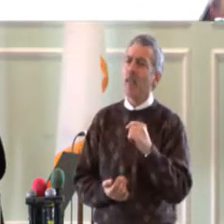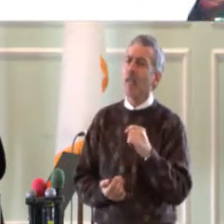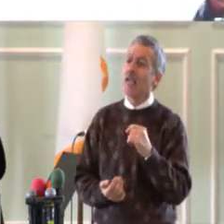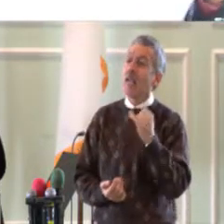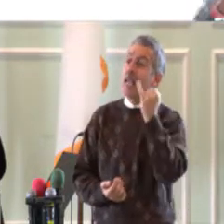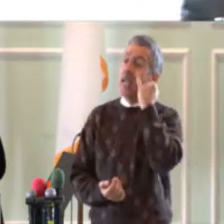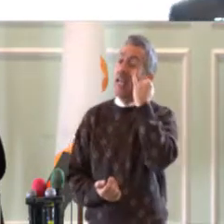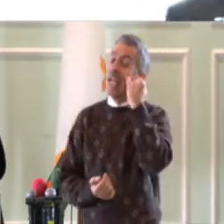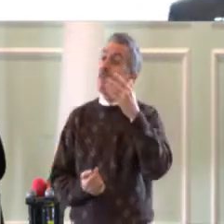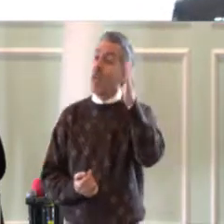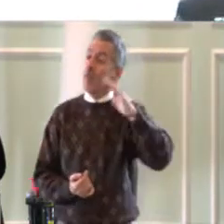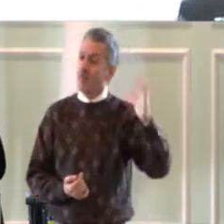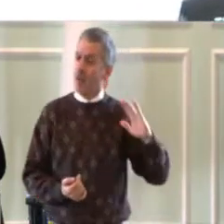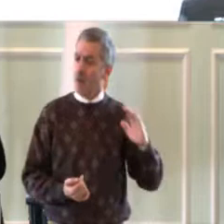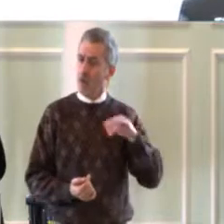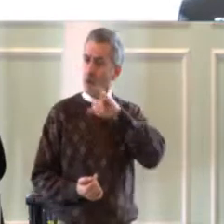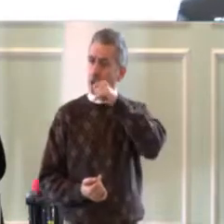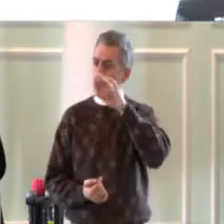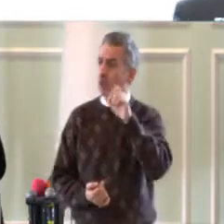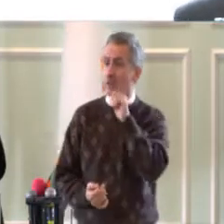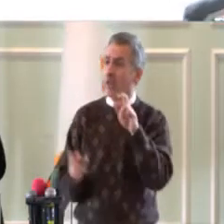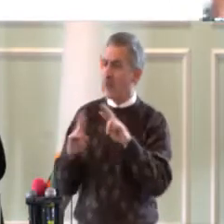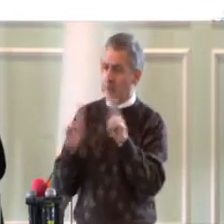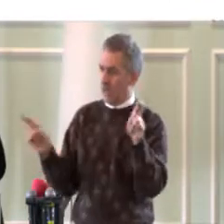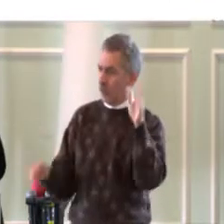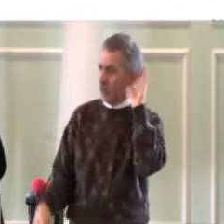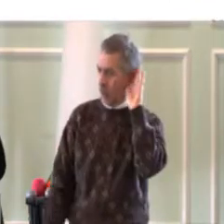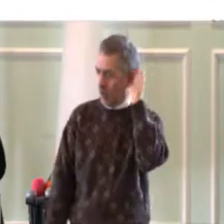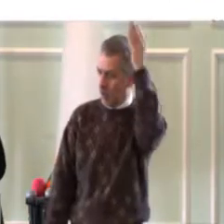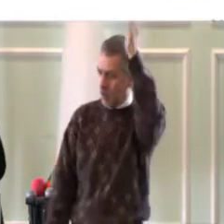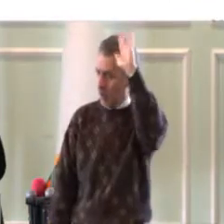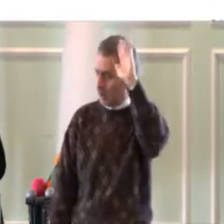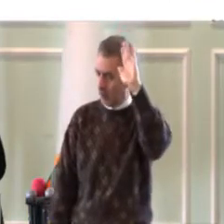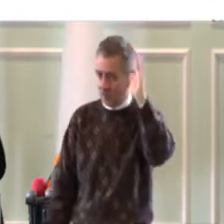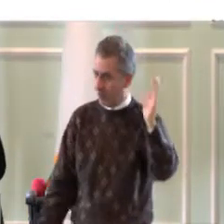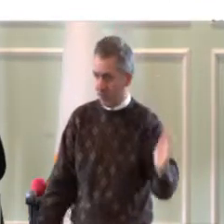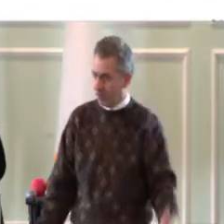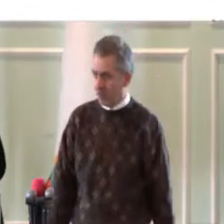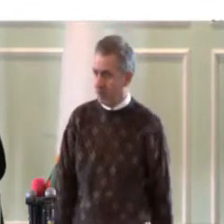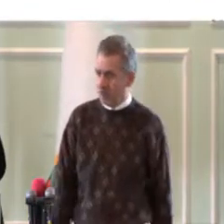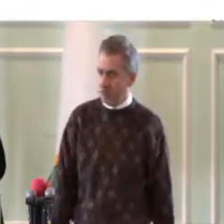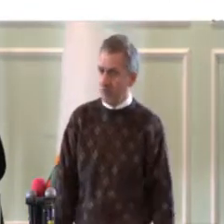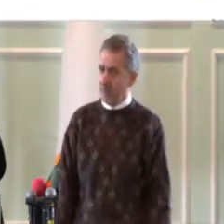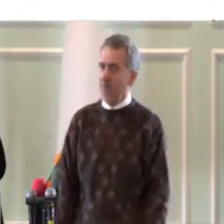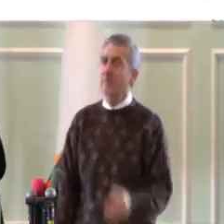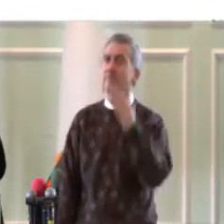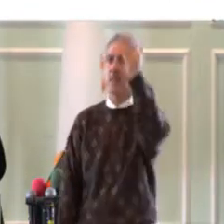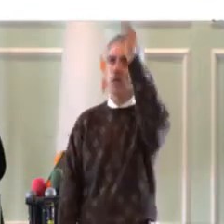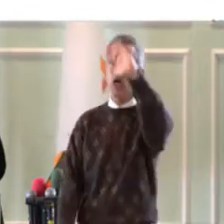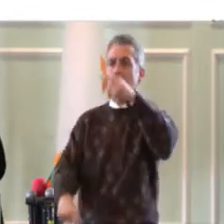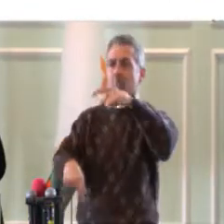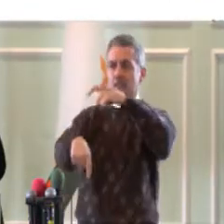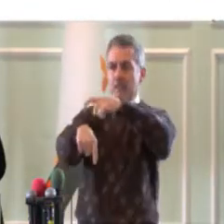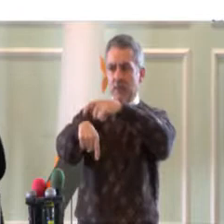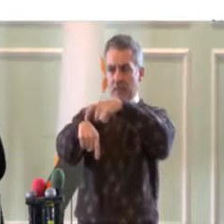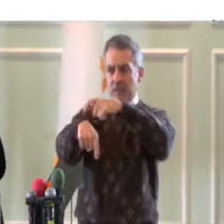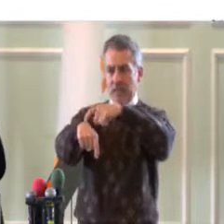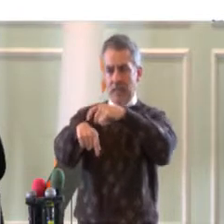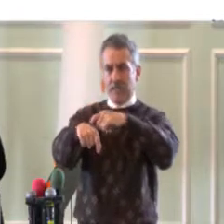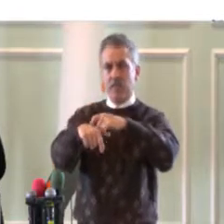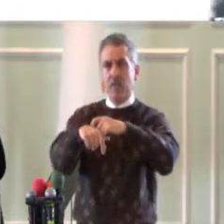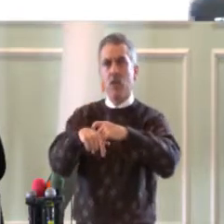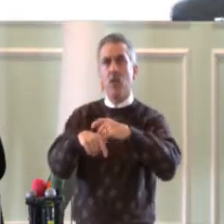would not have been ready to hear the voice of God. So God speaks right at the right time when